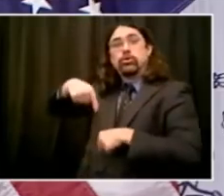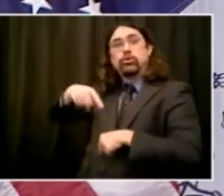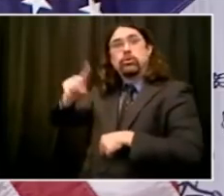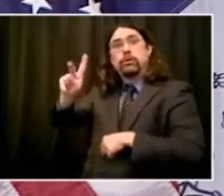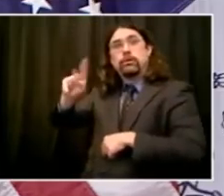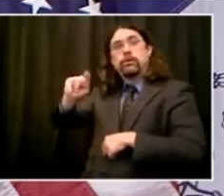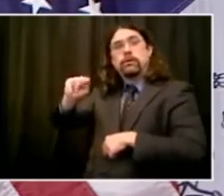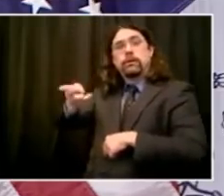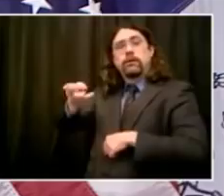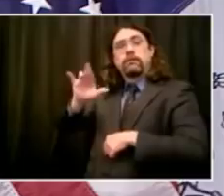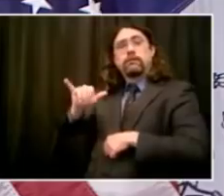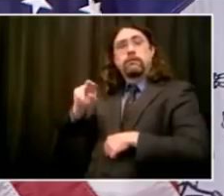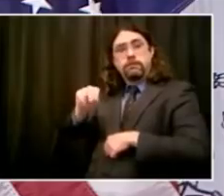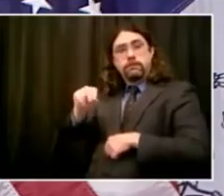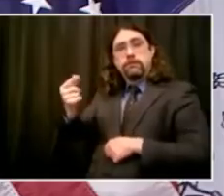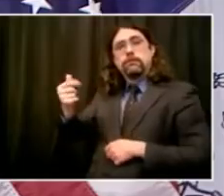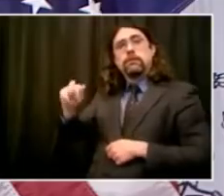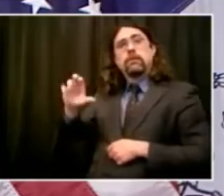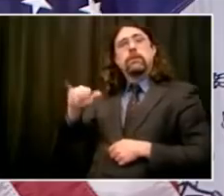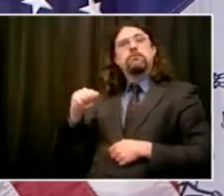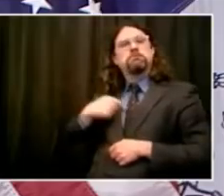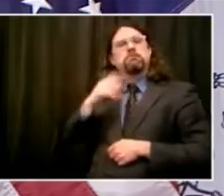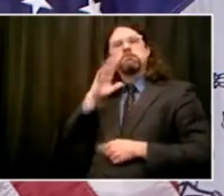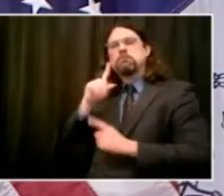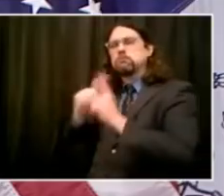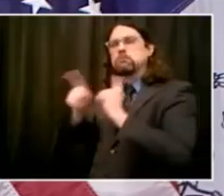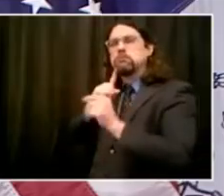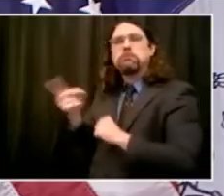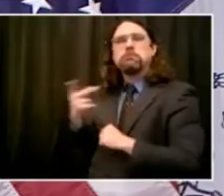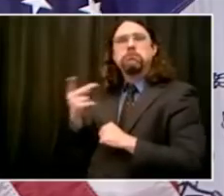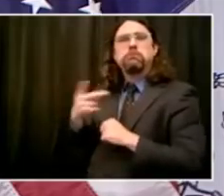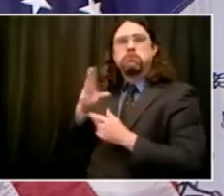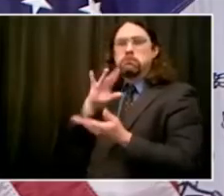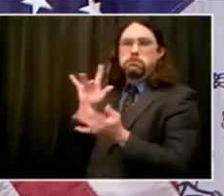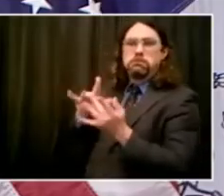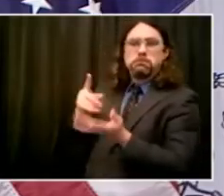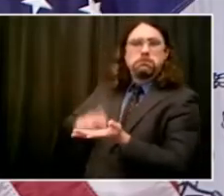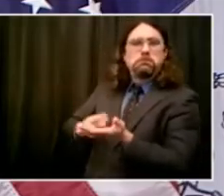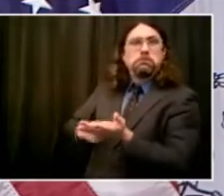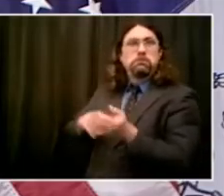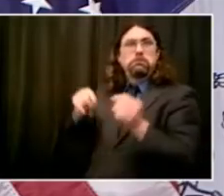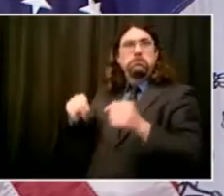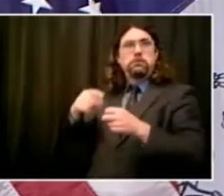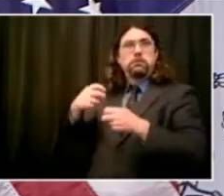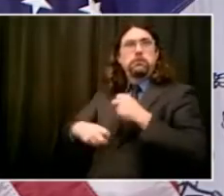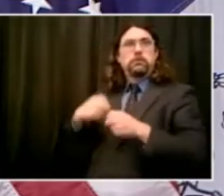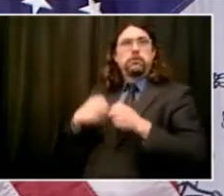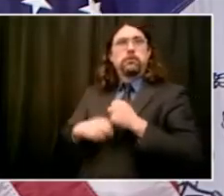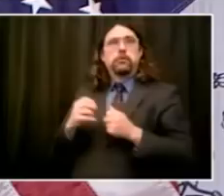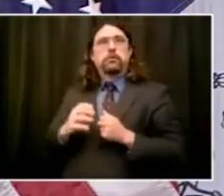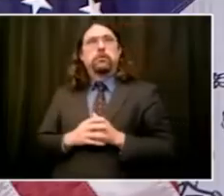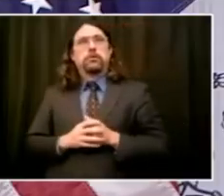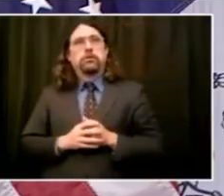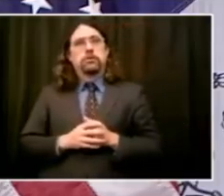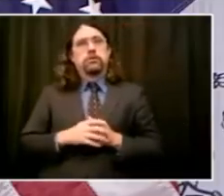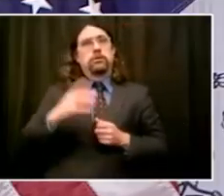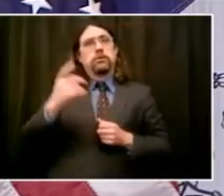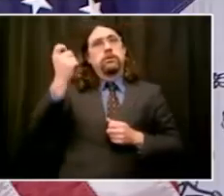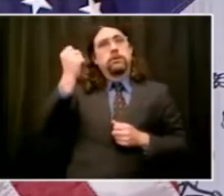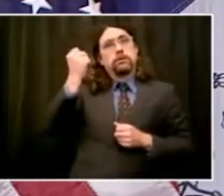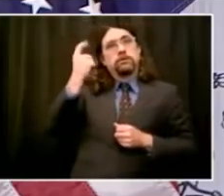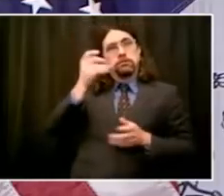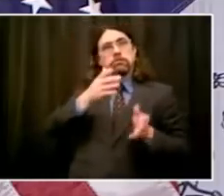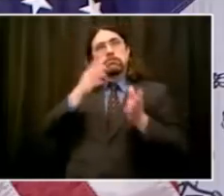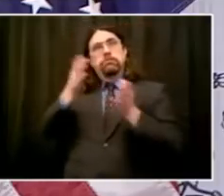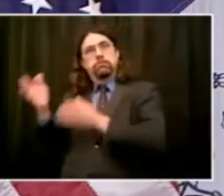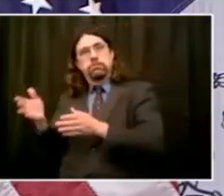Meals on Wheels, for example, but there's a limit to that, so we have to figure out that and correct that. Folks who need kosher meals, folks who need halal meals, we have to